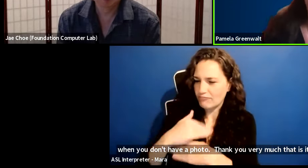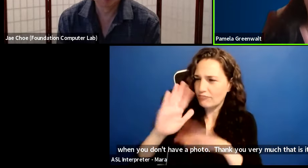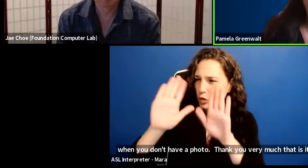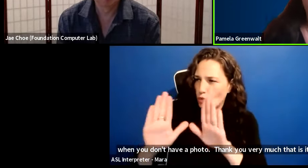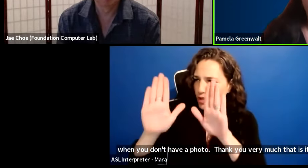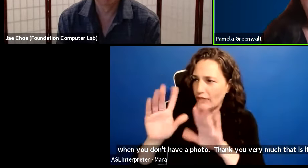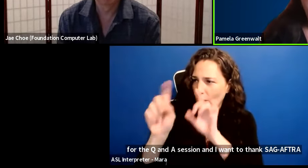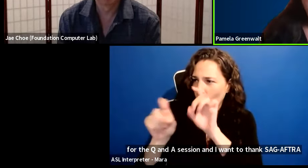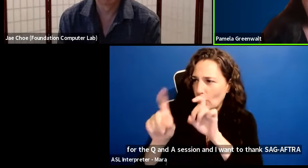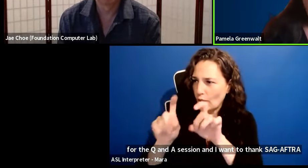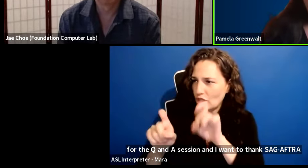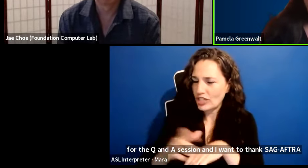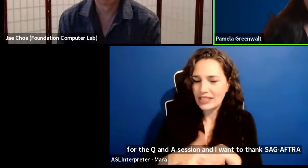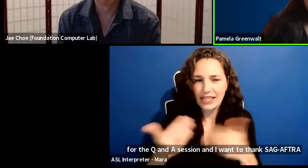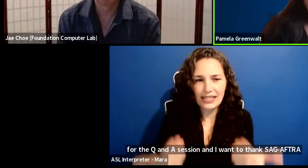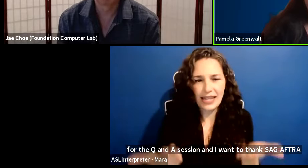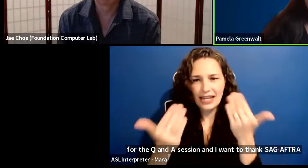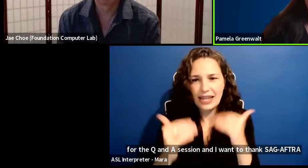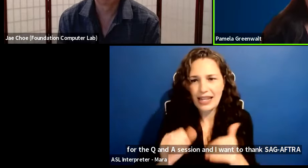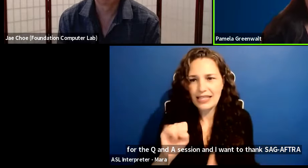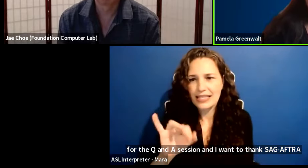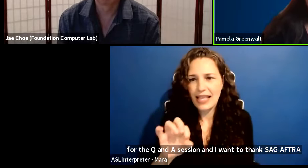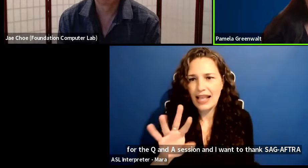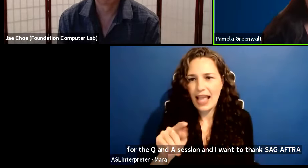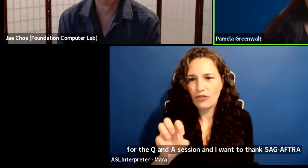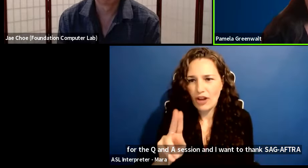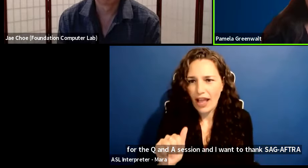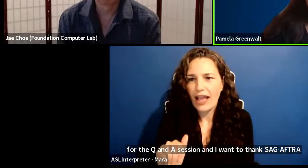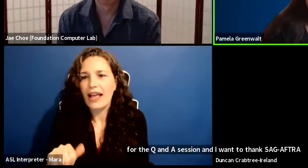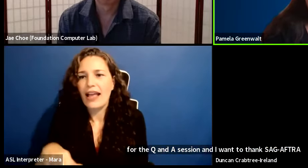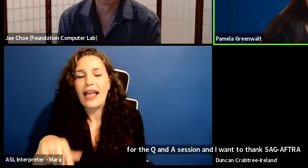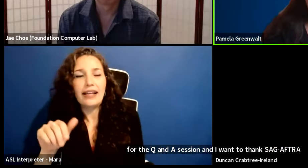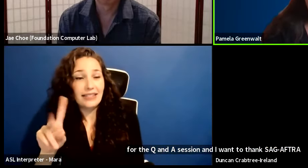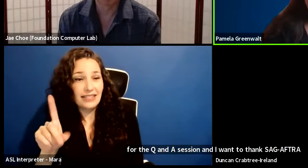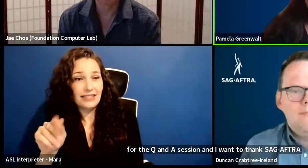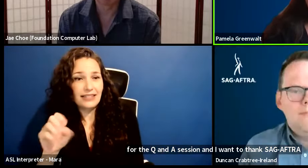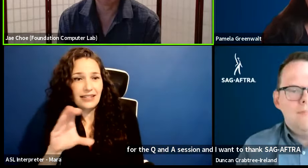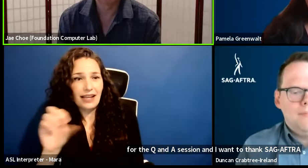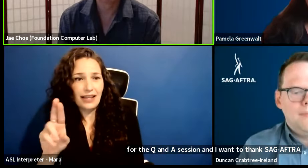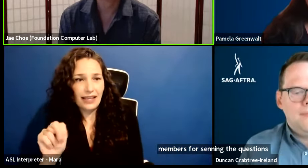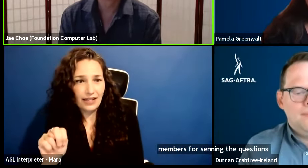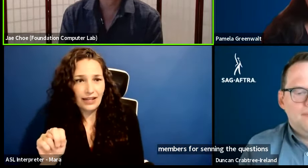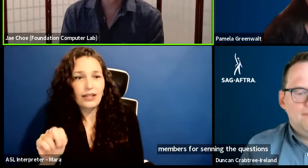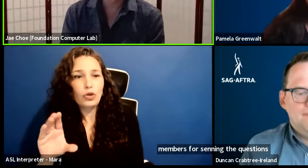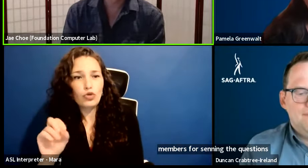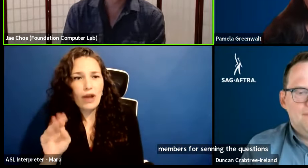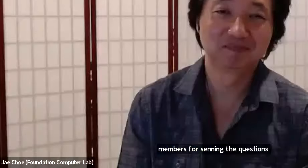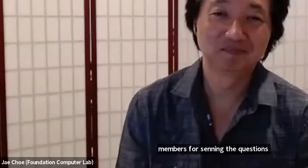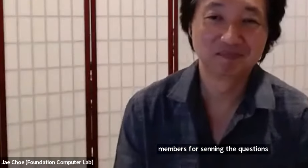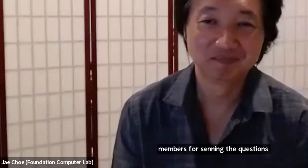now back to SAG-AFTRA NED Duncan Crabtree, Ireland. Thanks, Pamela.